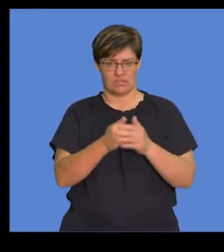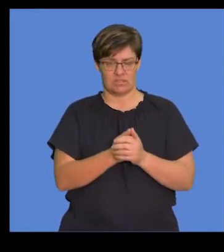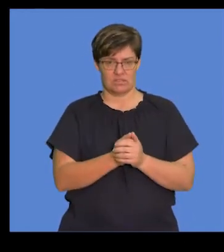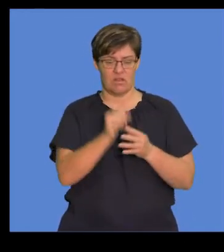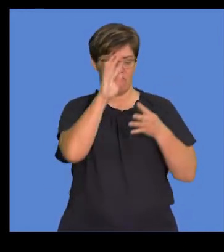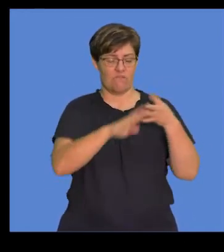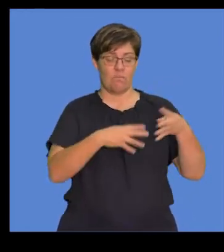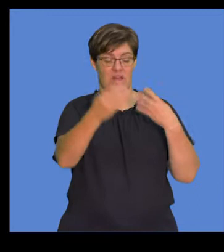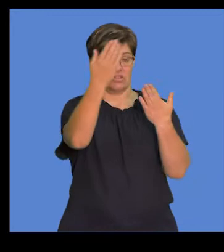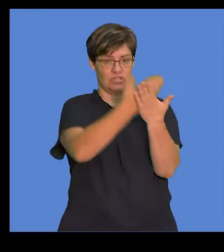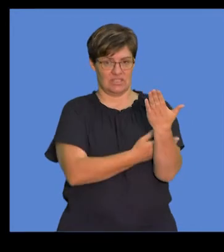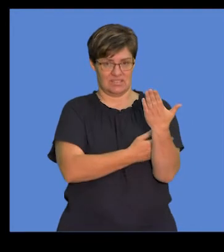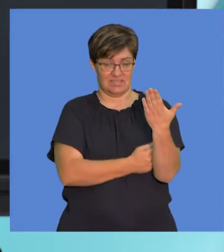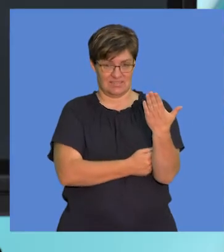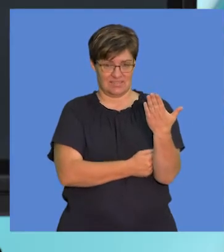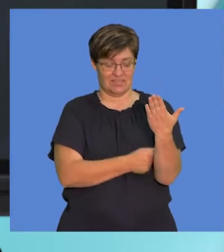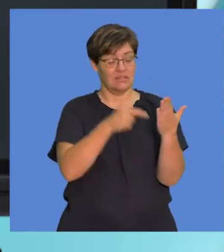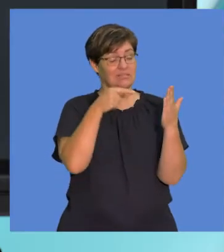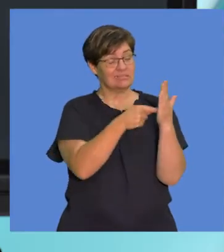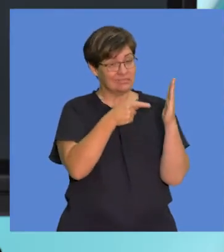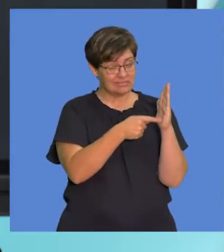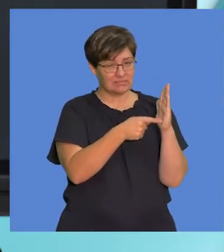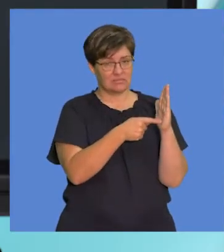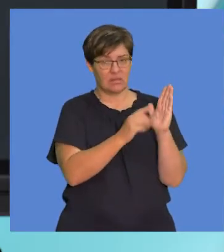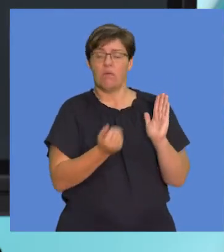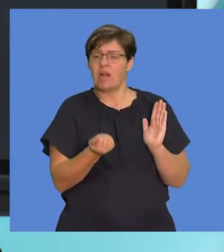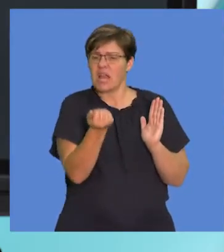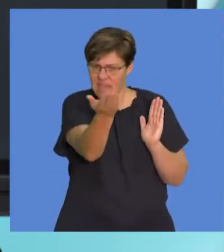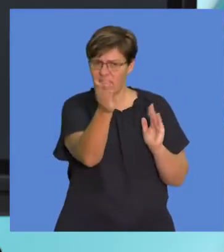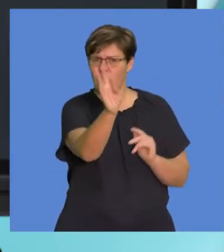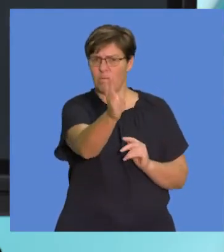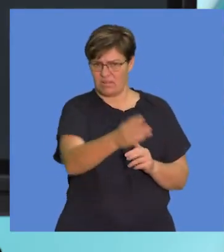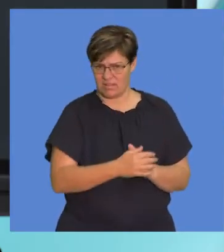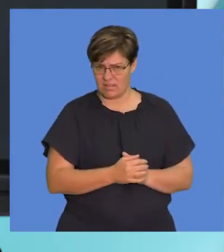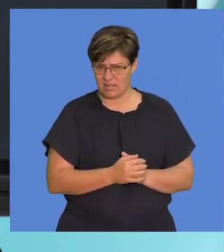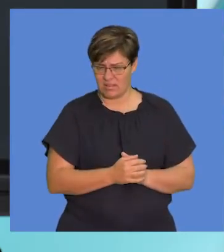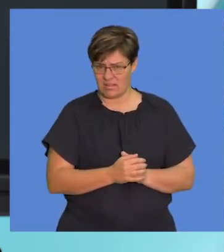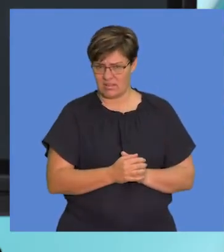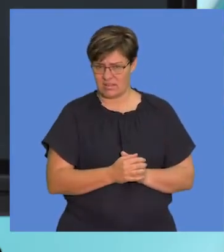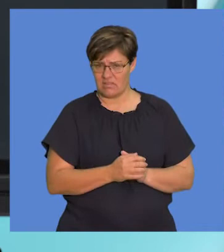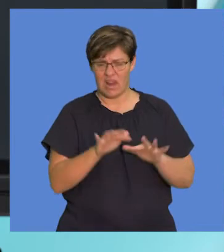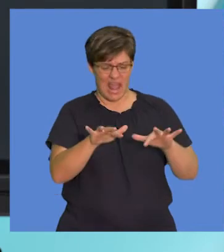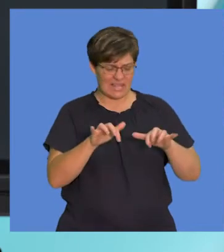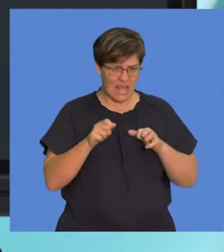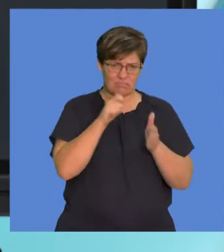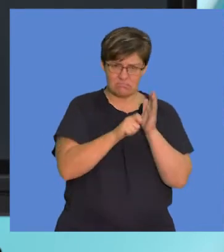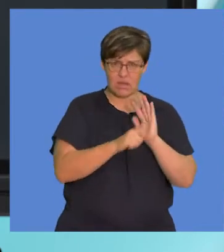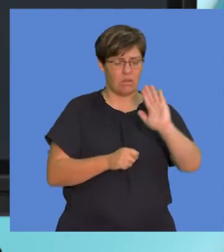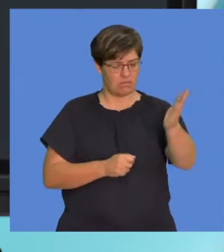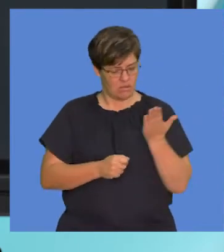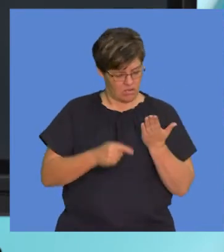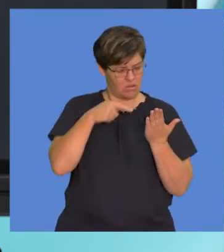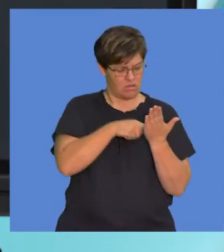the formula sheet. So the data sheet, we are saying it's going to be provided to you, during the assessment time or when you